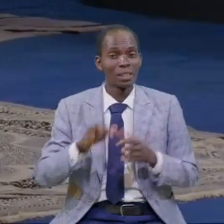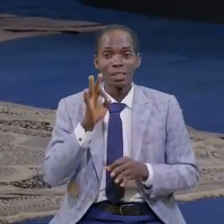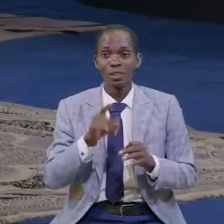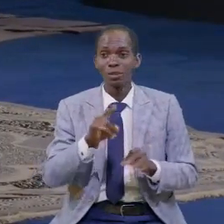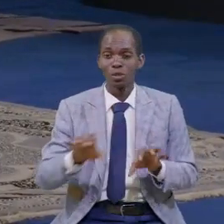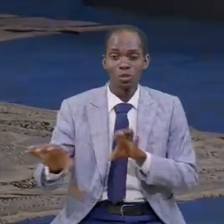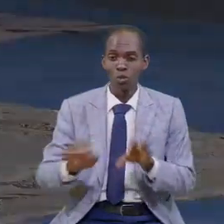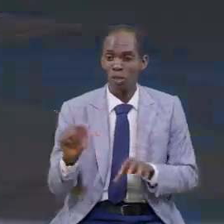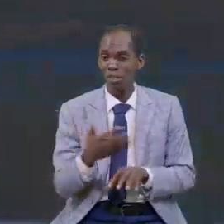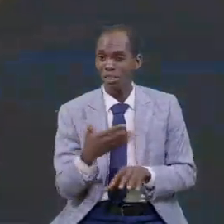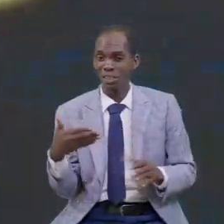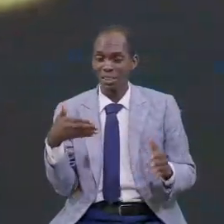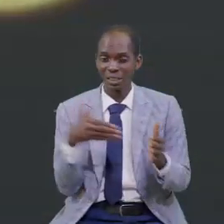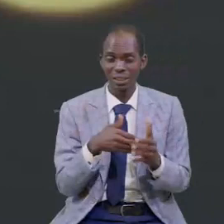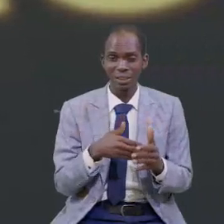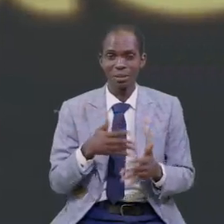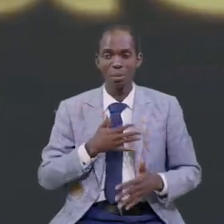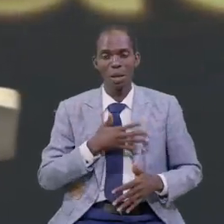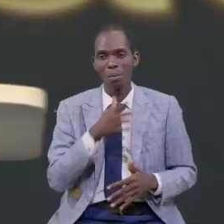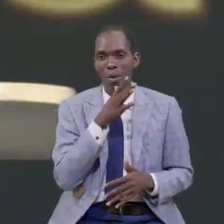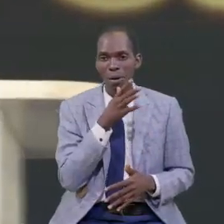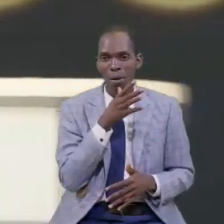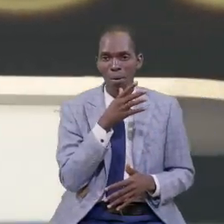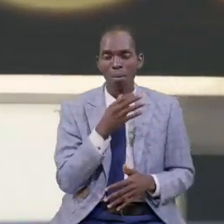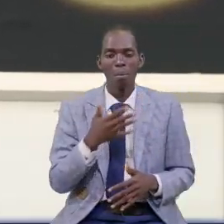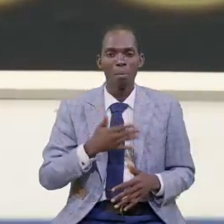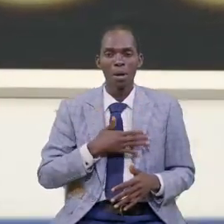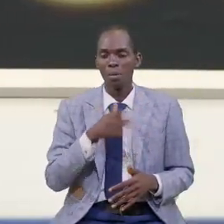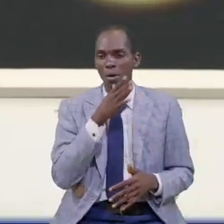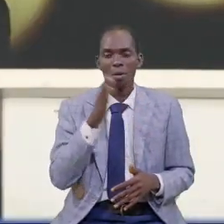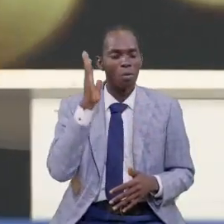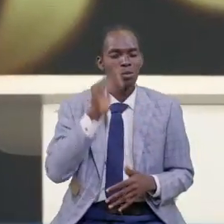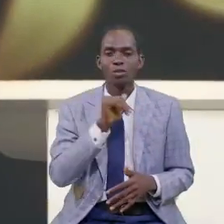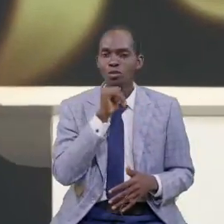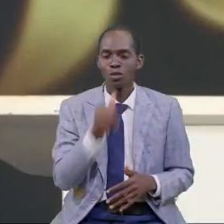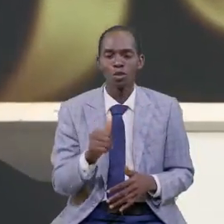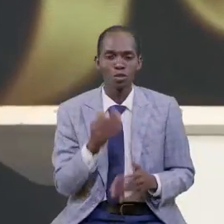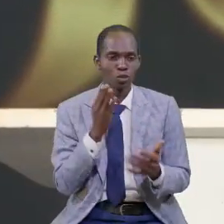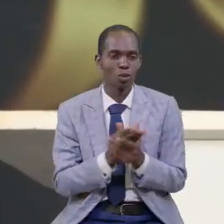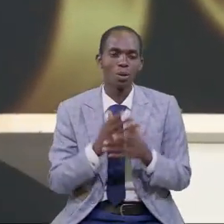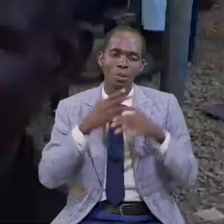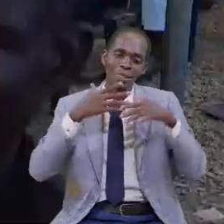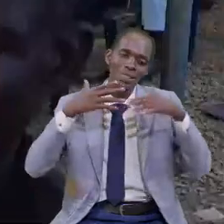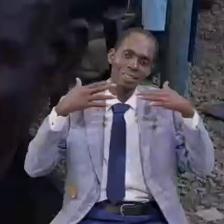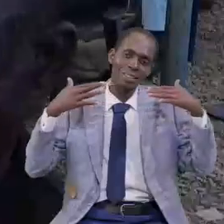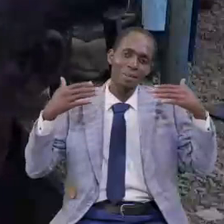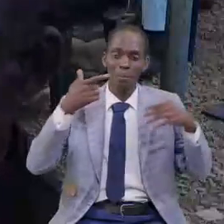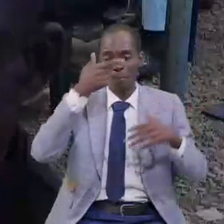her, she didn't lose a smile. But because I was the